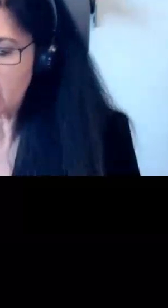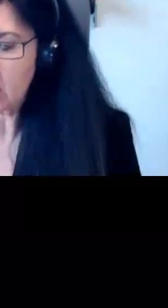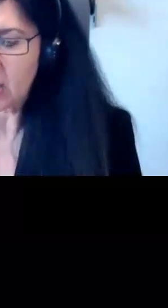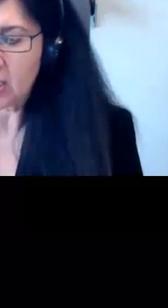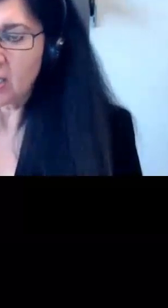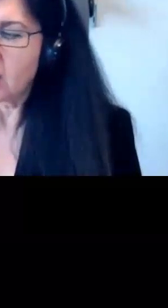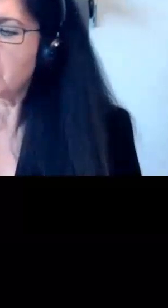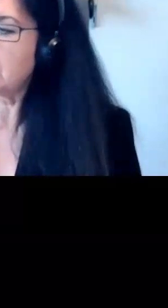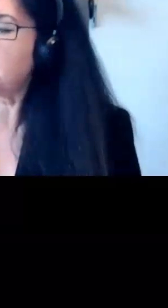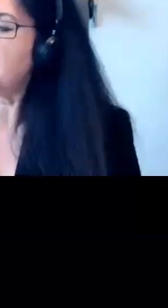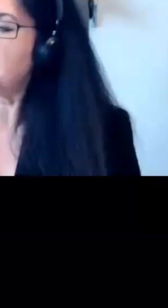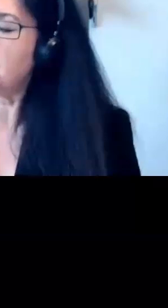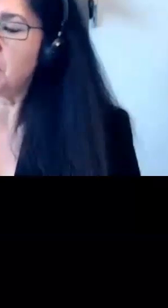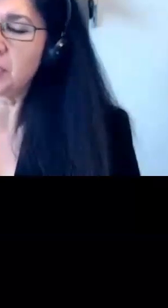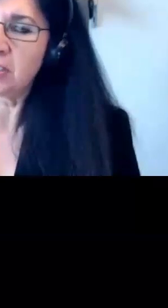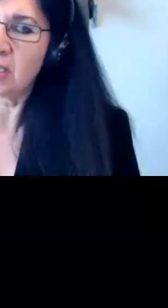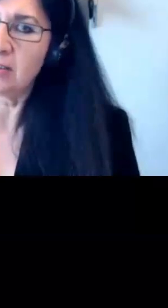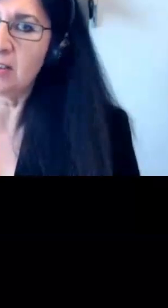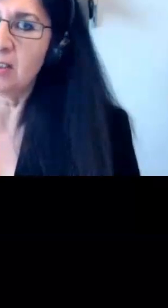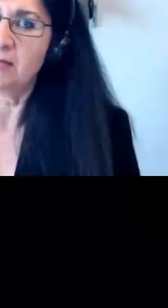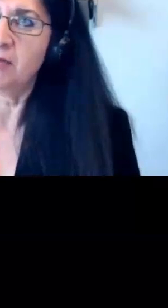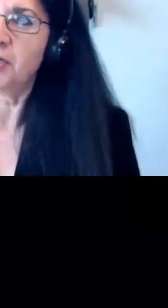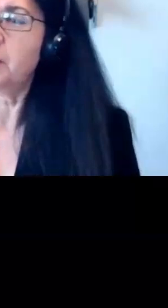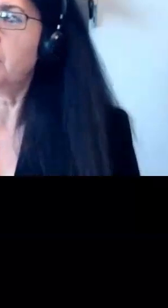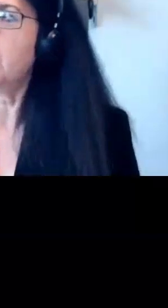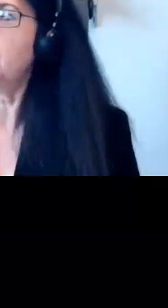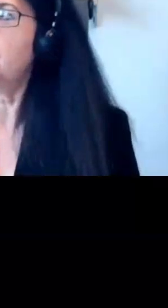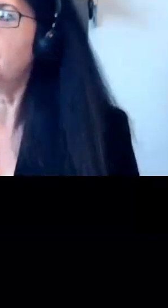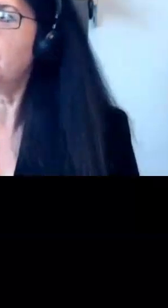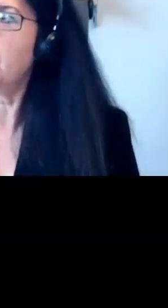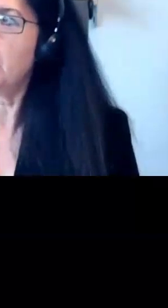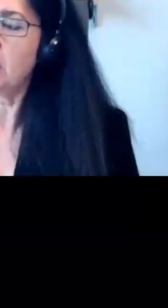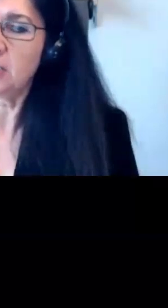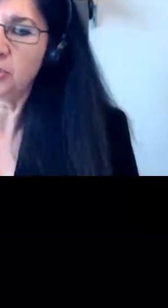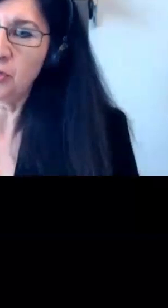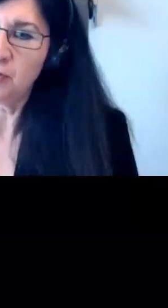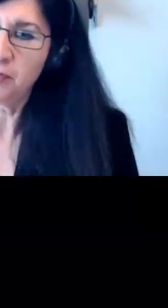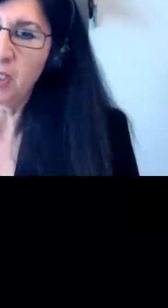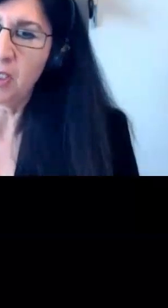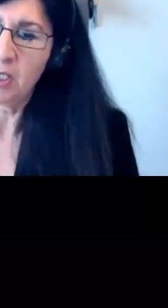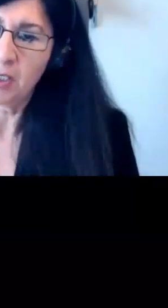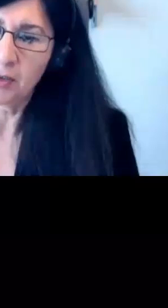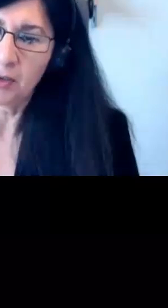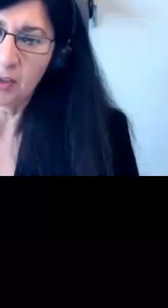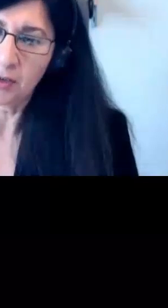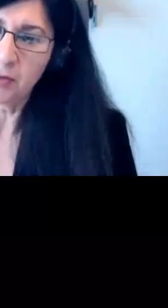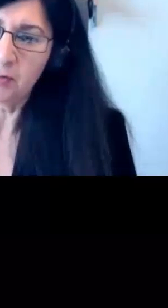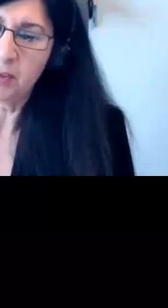session. I just want to mention that we were meant to conduct a lot of